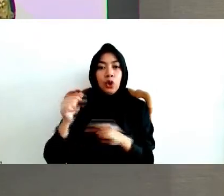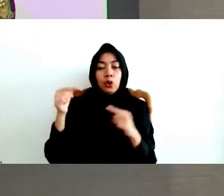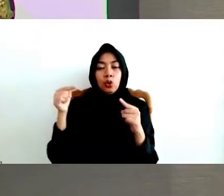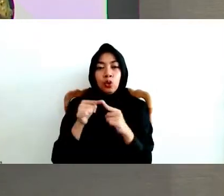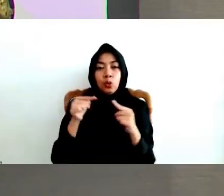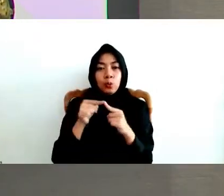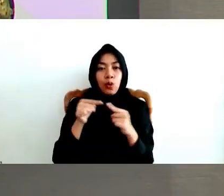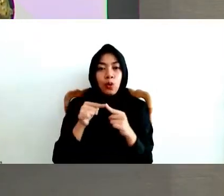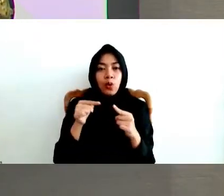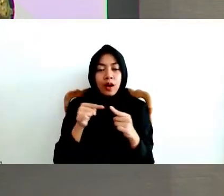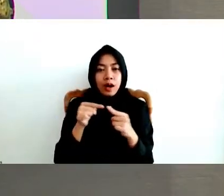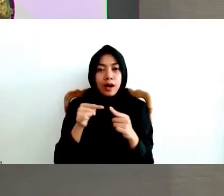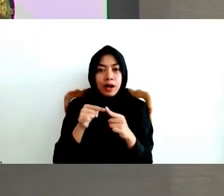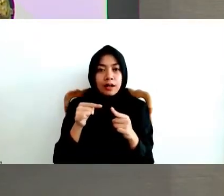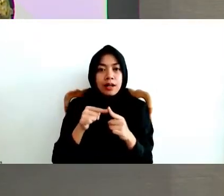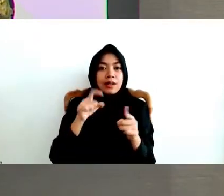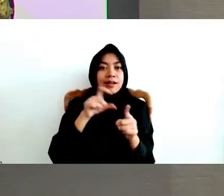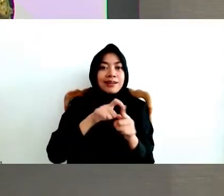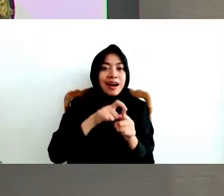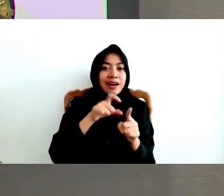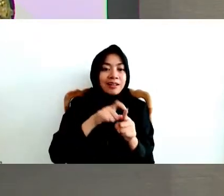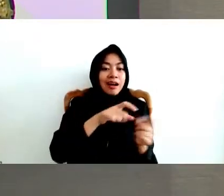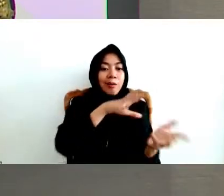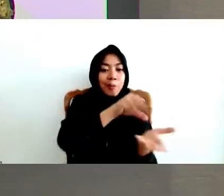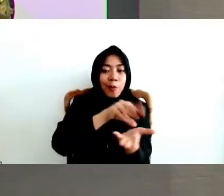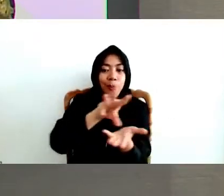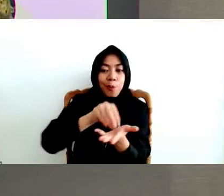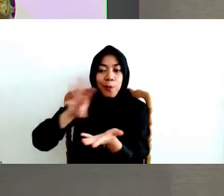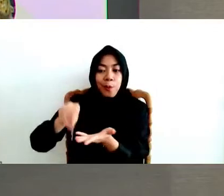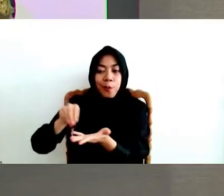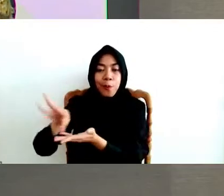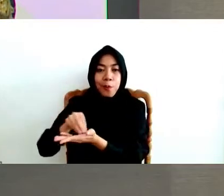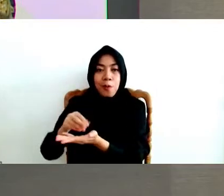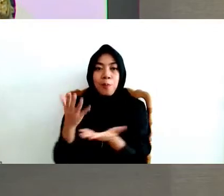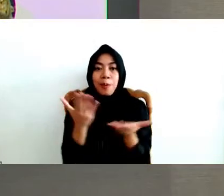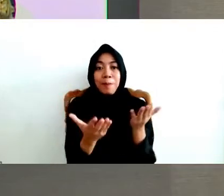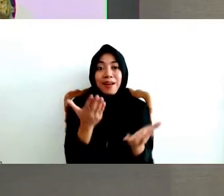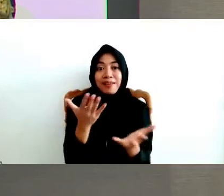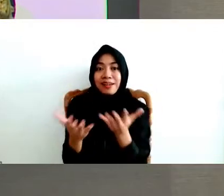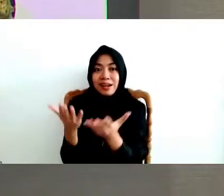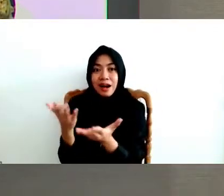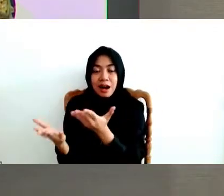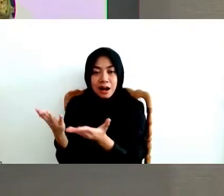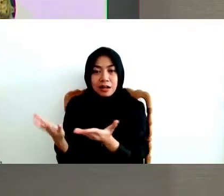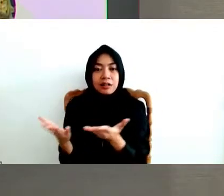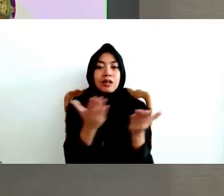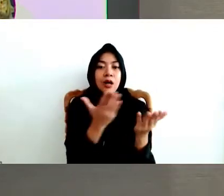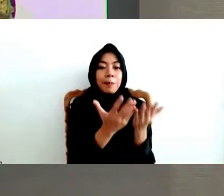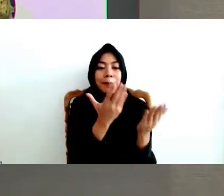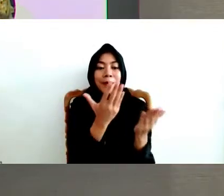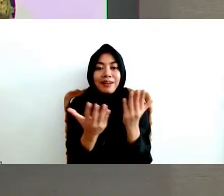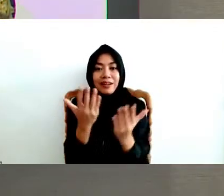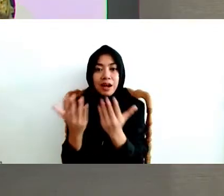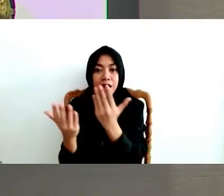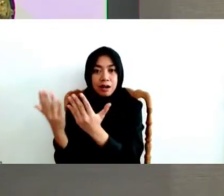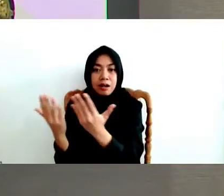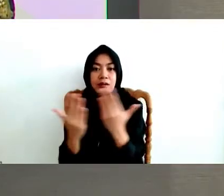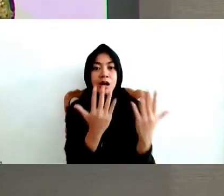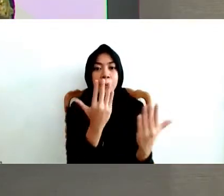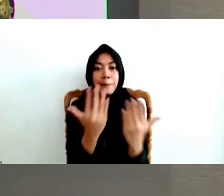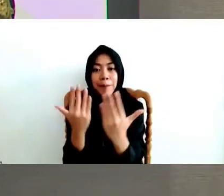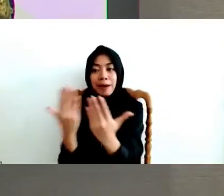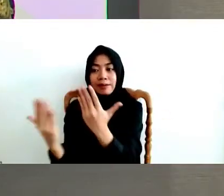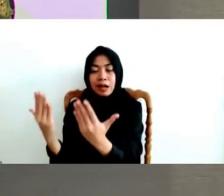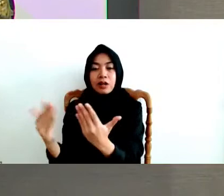comparability, they have like a sets of the indicators with the equal weight. I agree I think